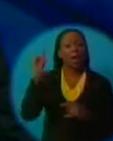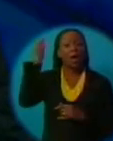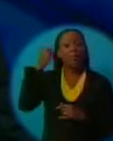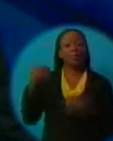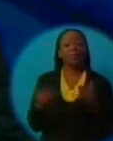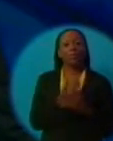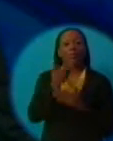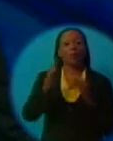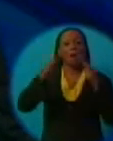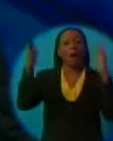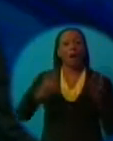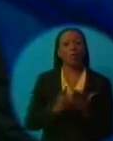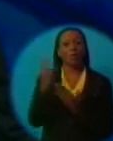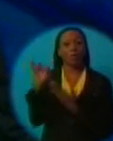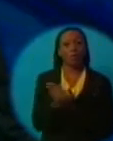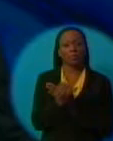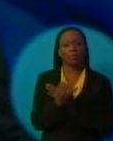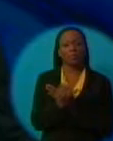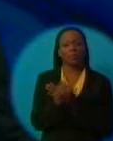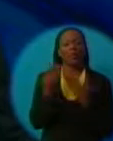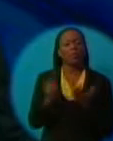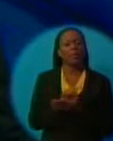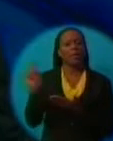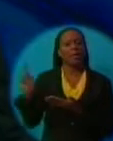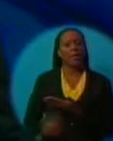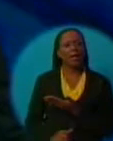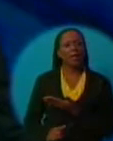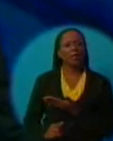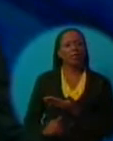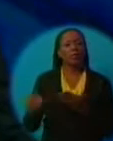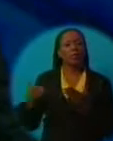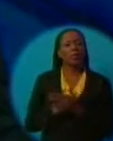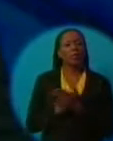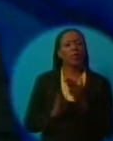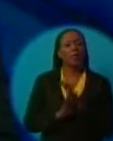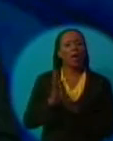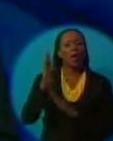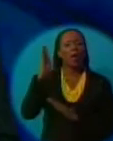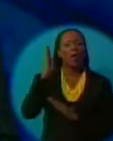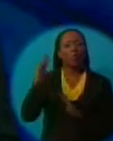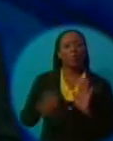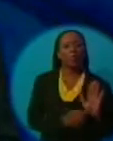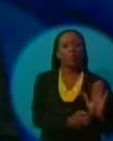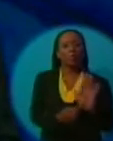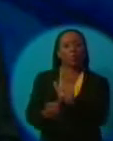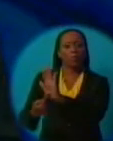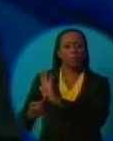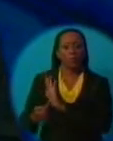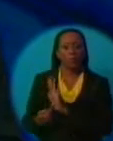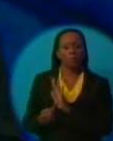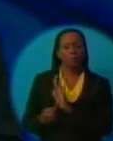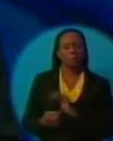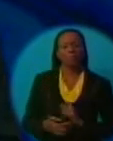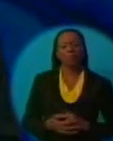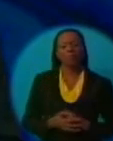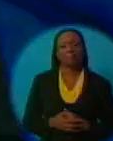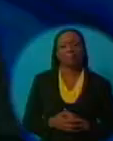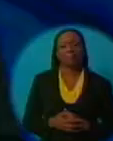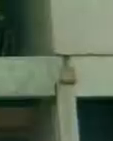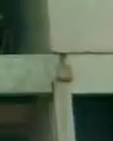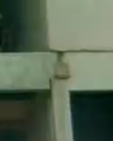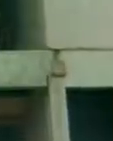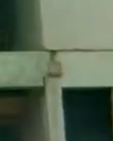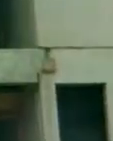project. This weekend, the new high-rise development is to be unveiled by Prime Minister Frendel Stewart. Ron Brathwaite reports.